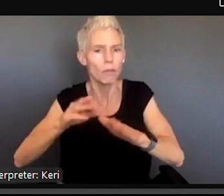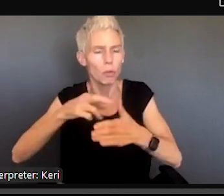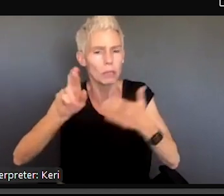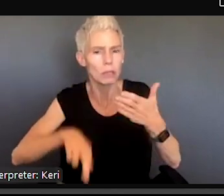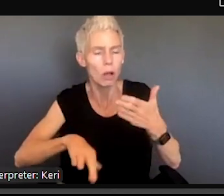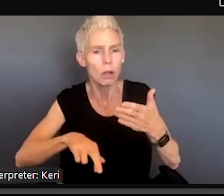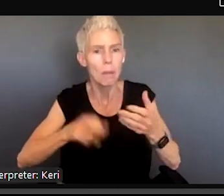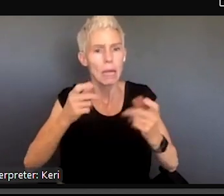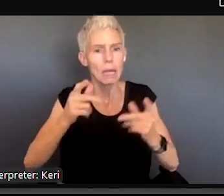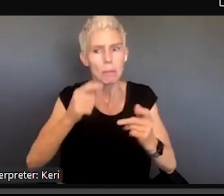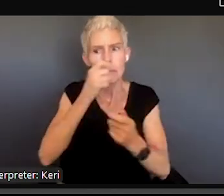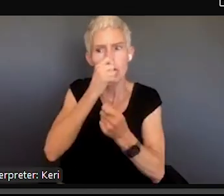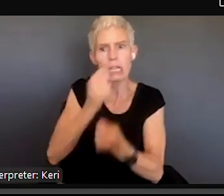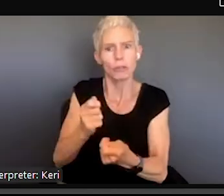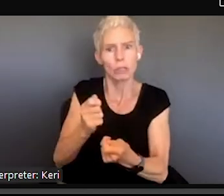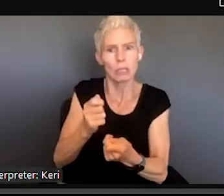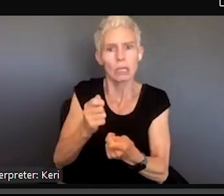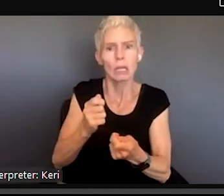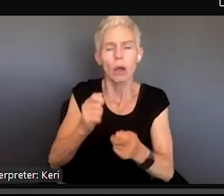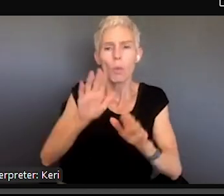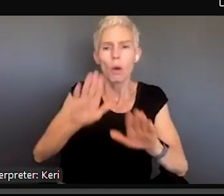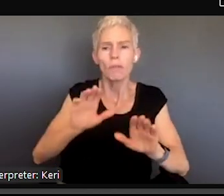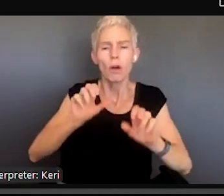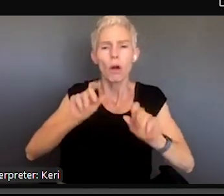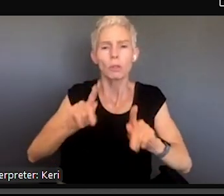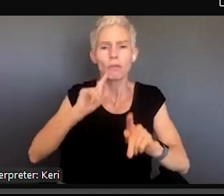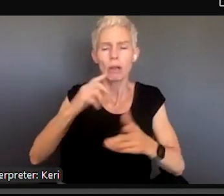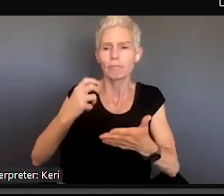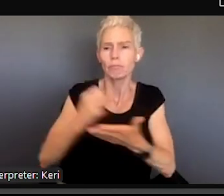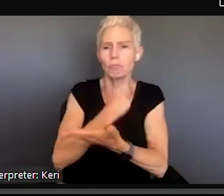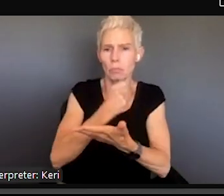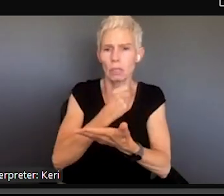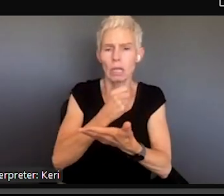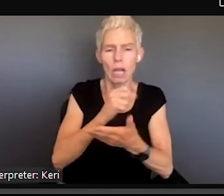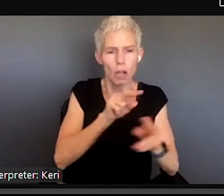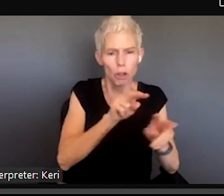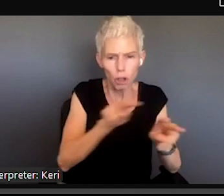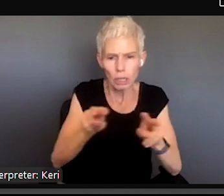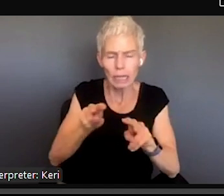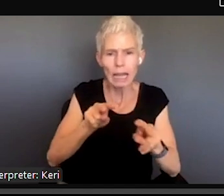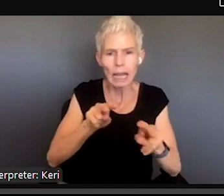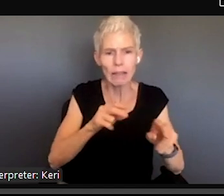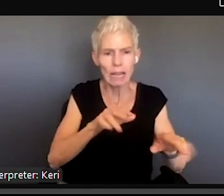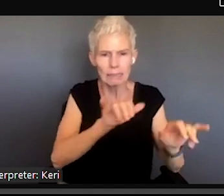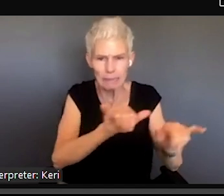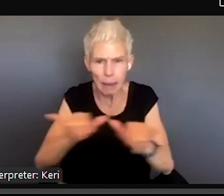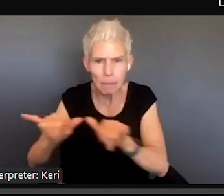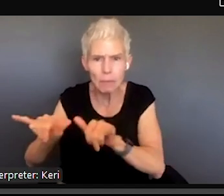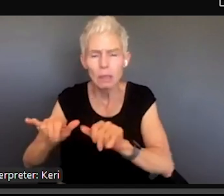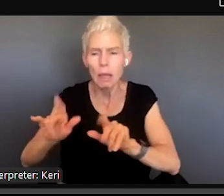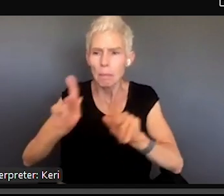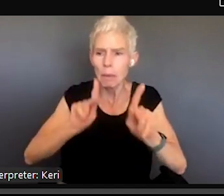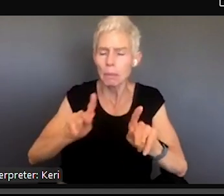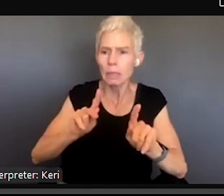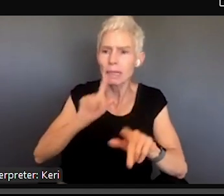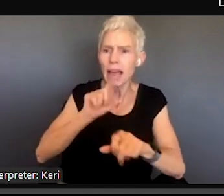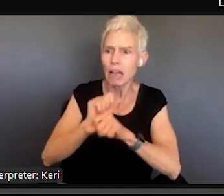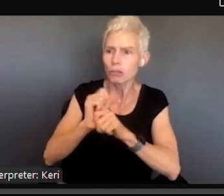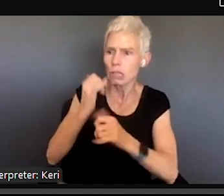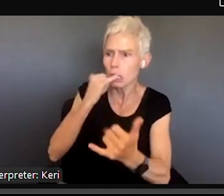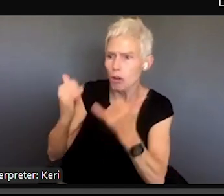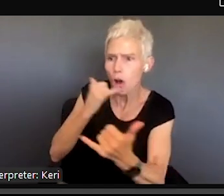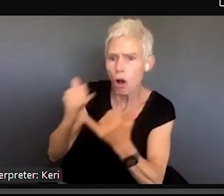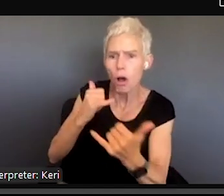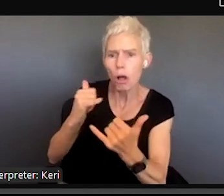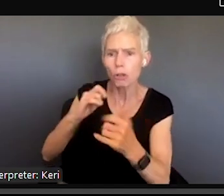was a wonderful opportunity for us to really capitalize on that, looking at this trend of people looking for a place where they could consistently call, just